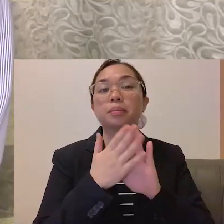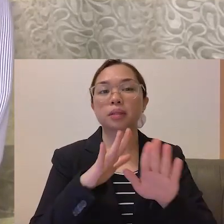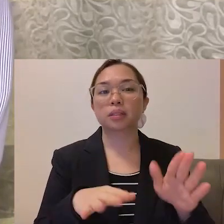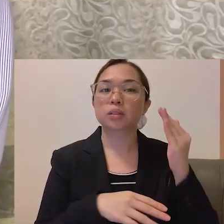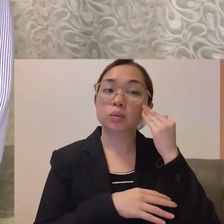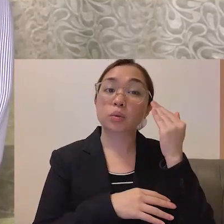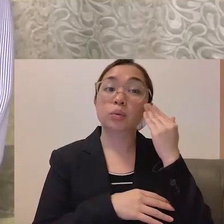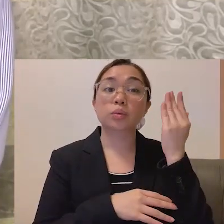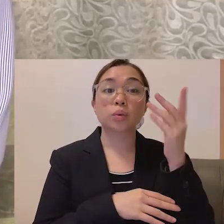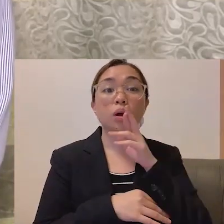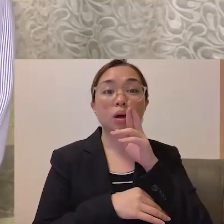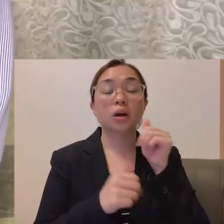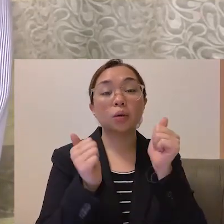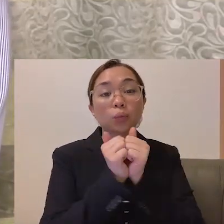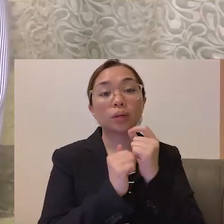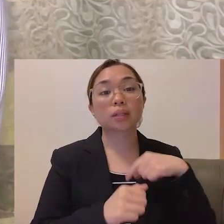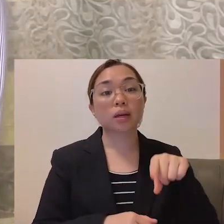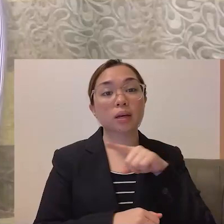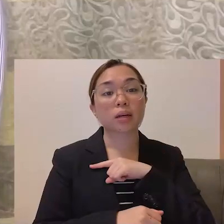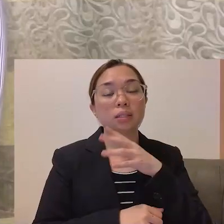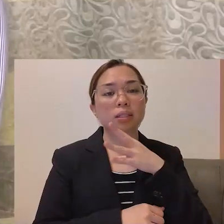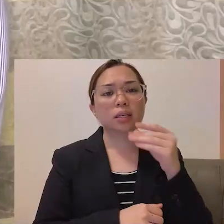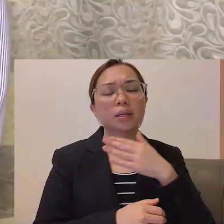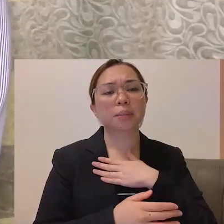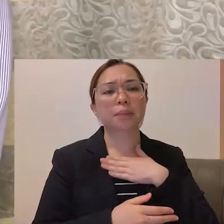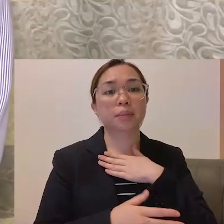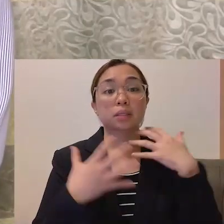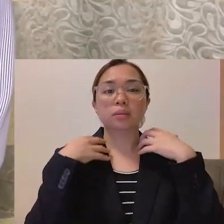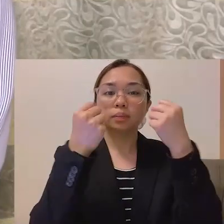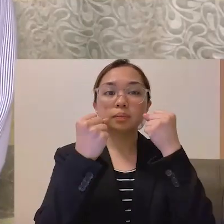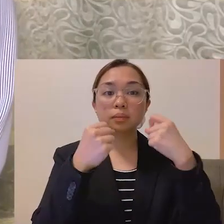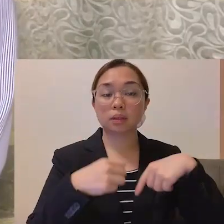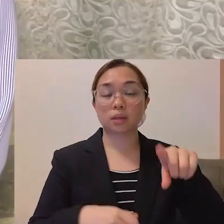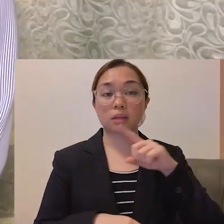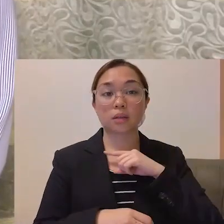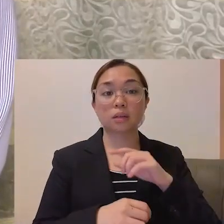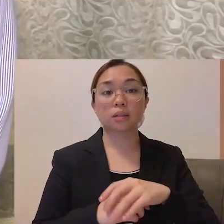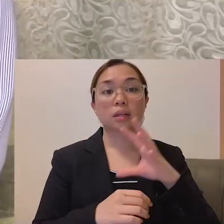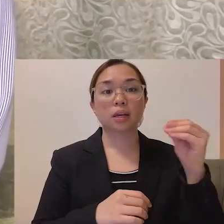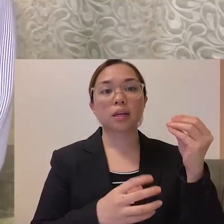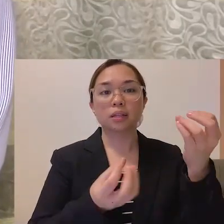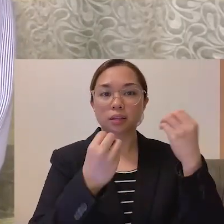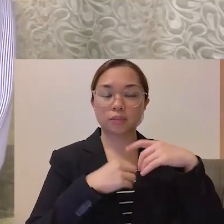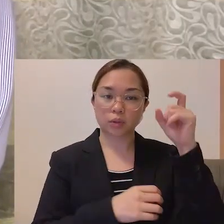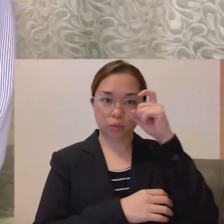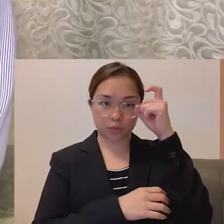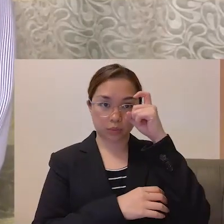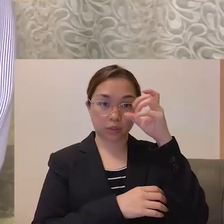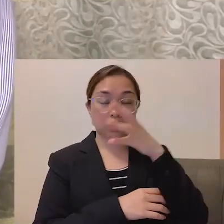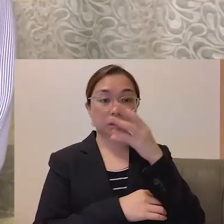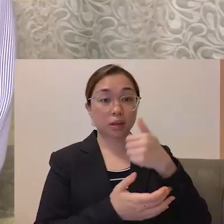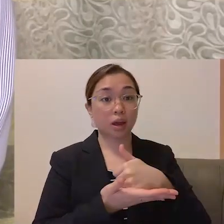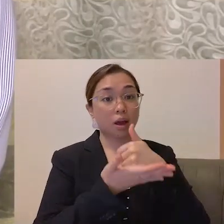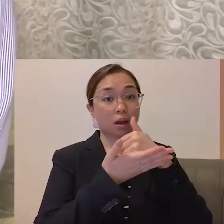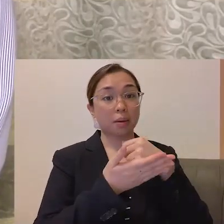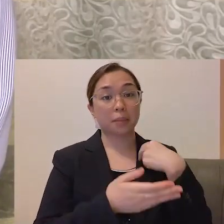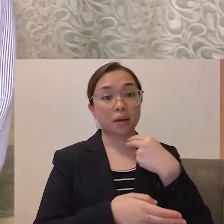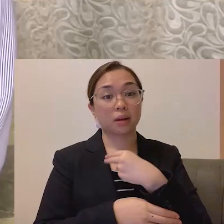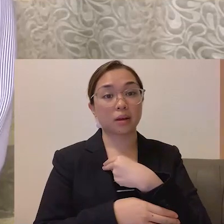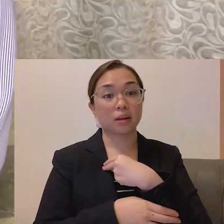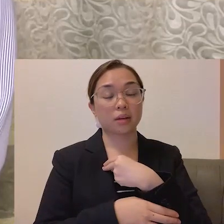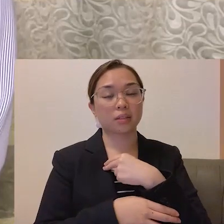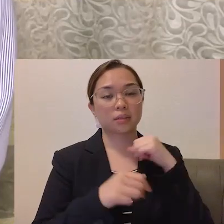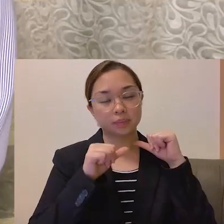Will you take over us, strengthen us, give us wisdom, and help us make it through until